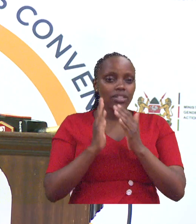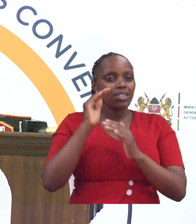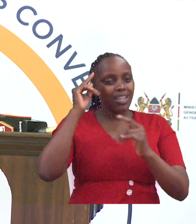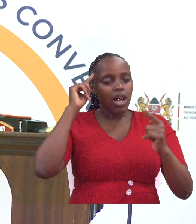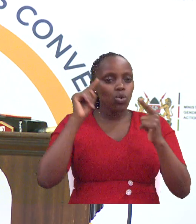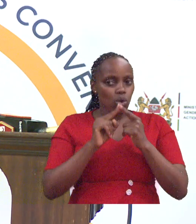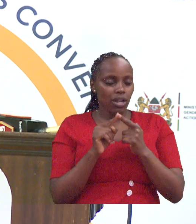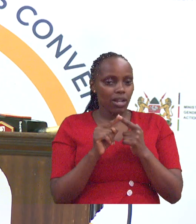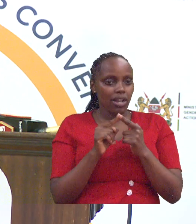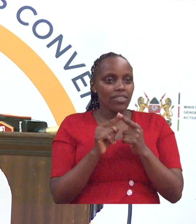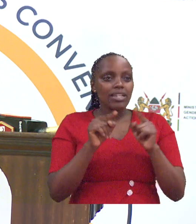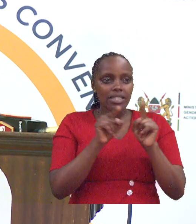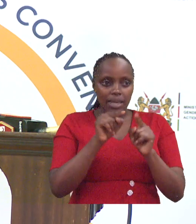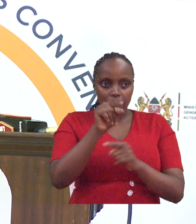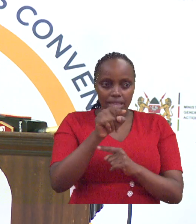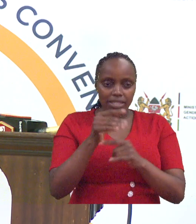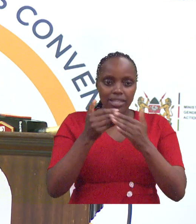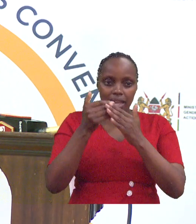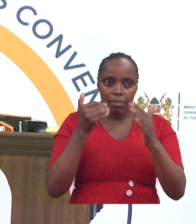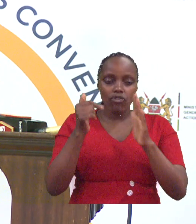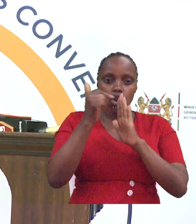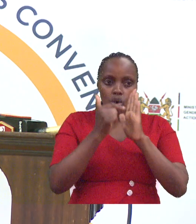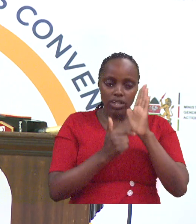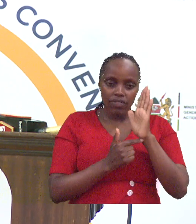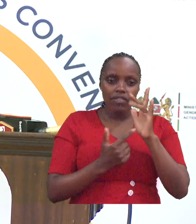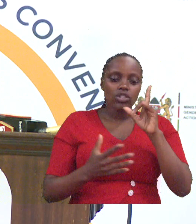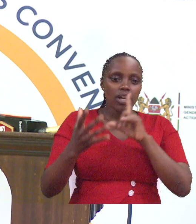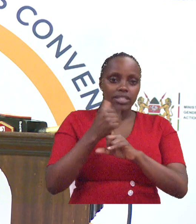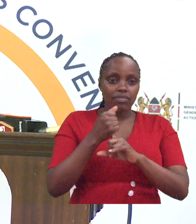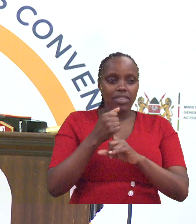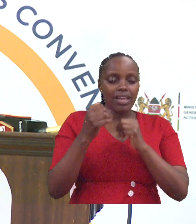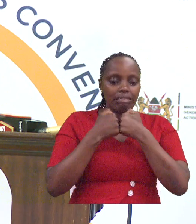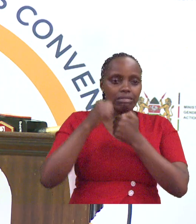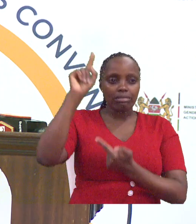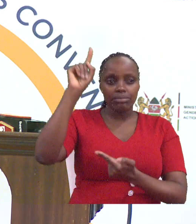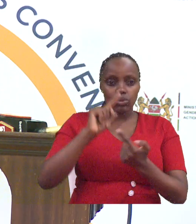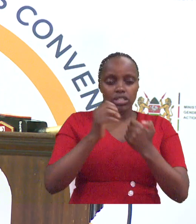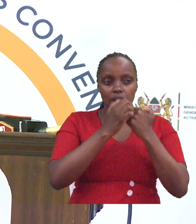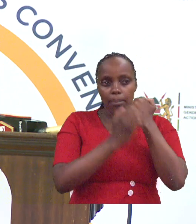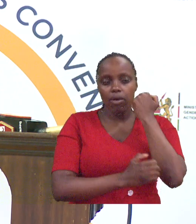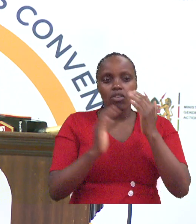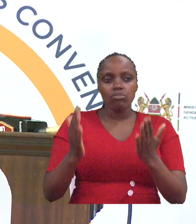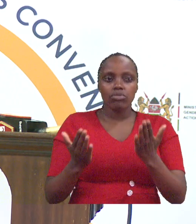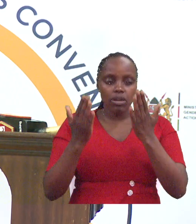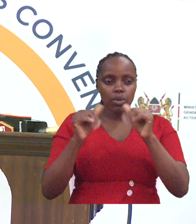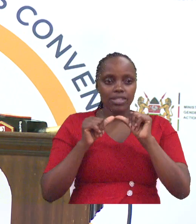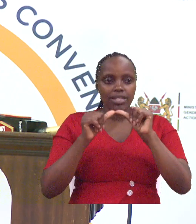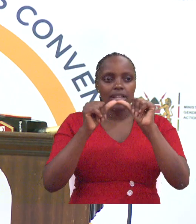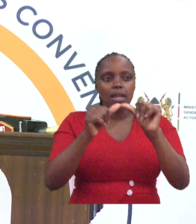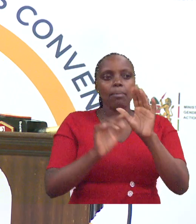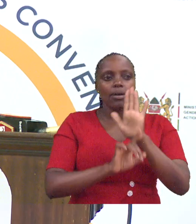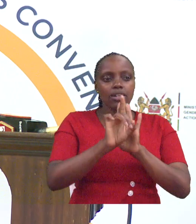itself. It is a precondition for meeting the challenge of reducing poverty, promoting